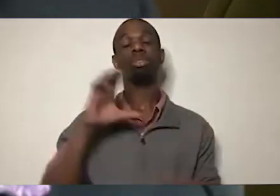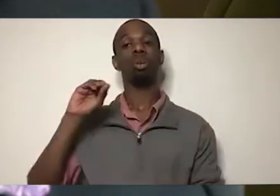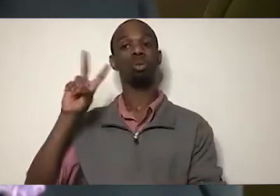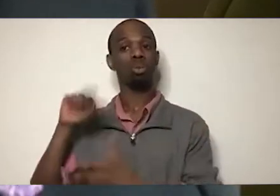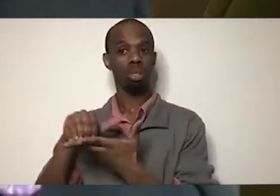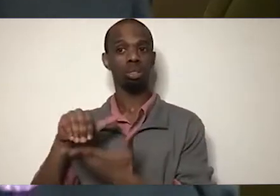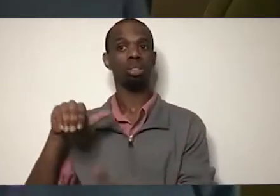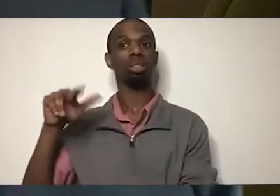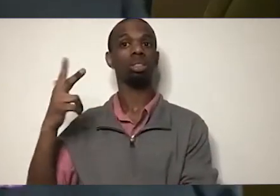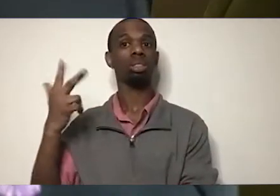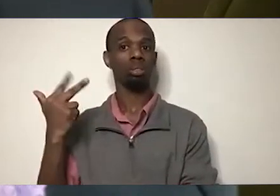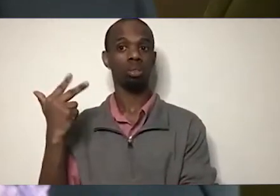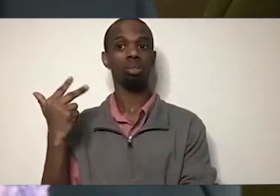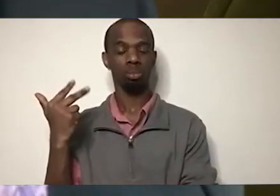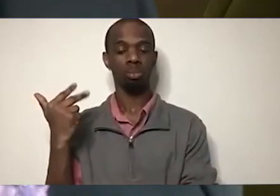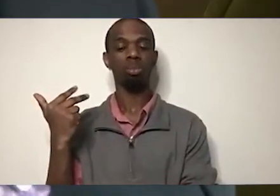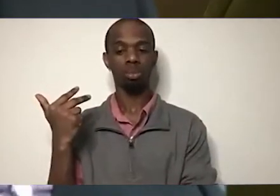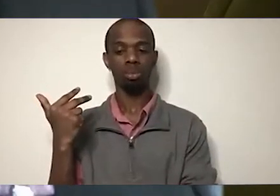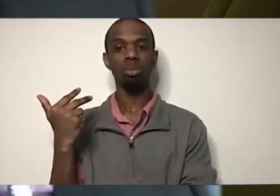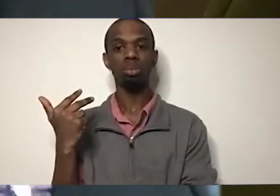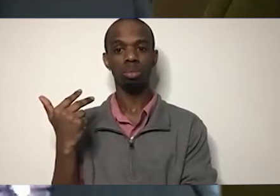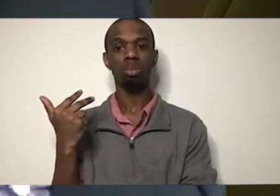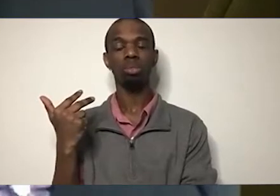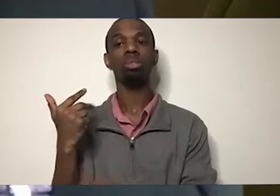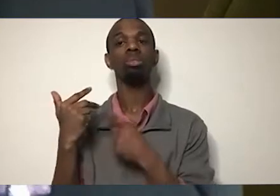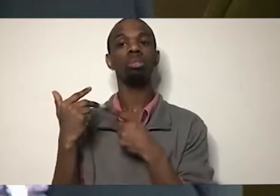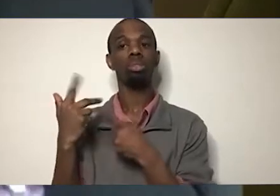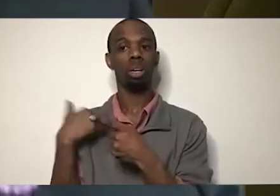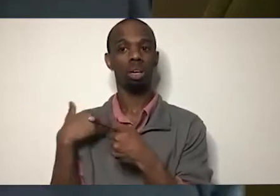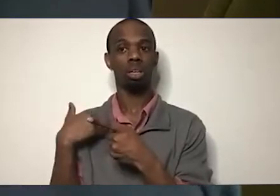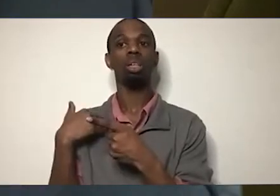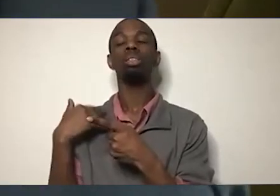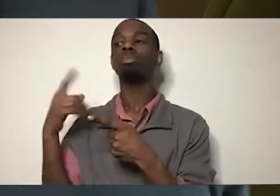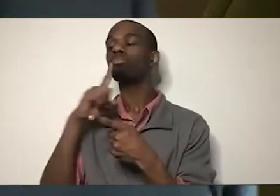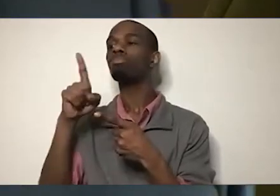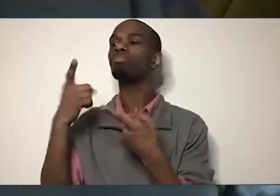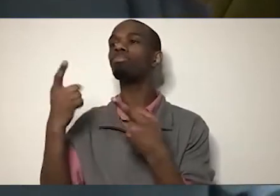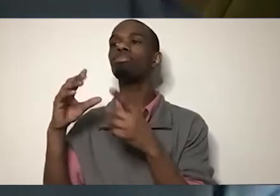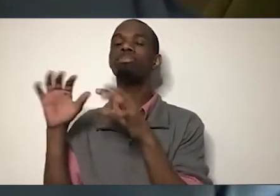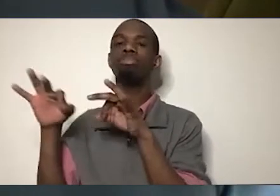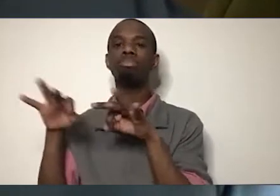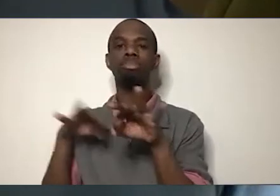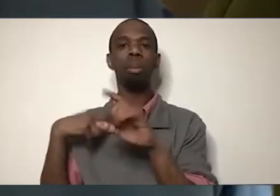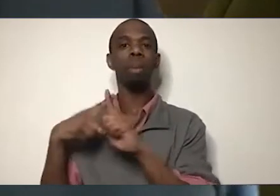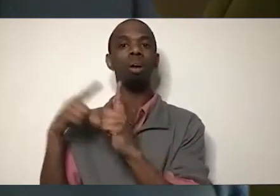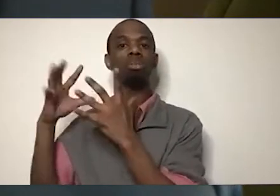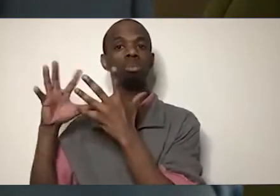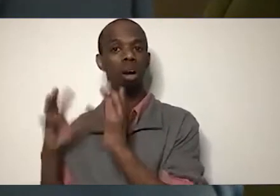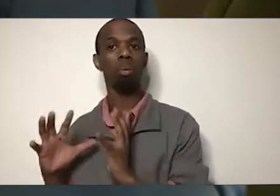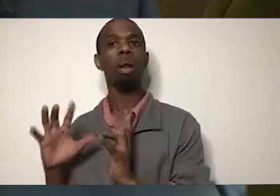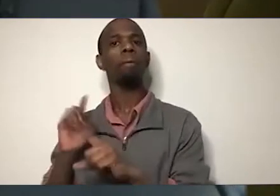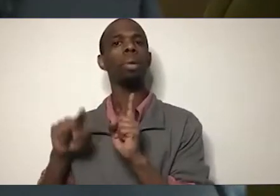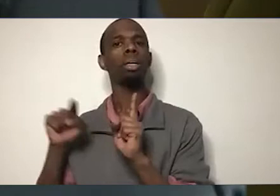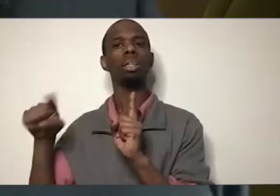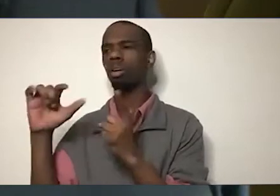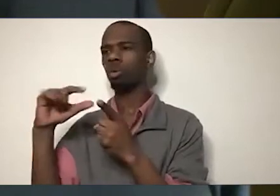poor, low socioeconomic. Only very late in the game was there an admission that, okay, we're talking about Black people and people of color.